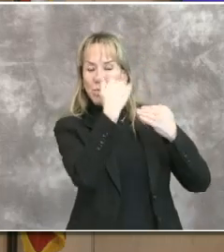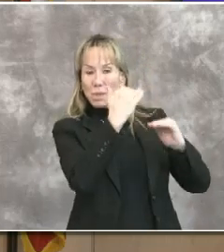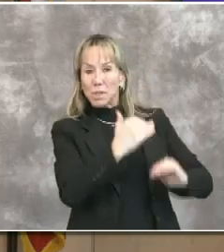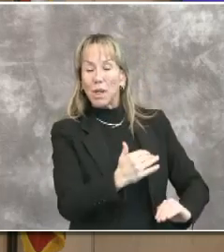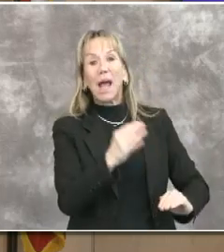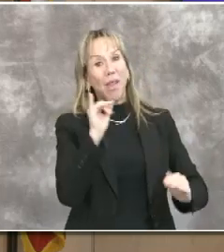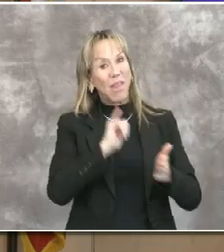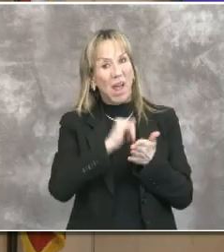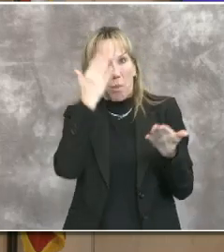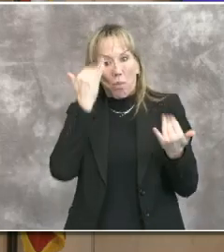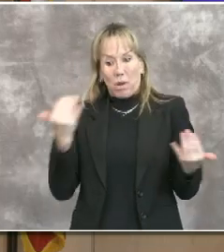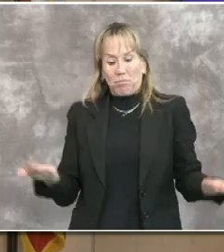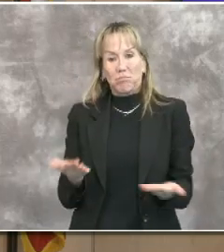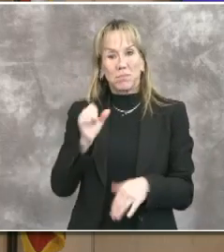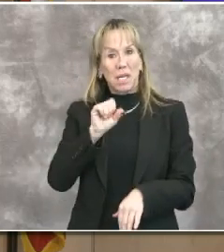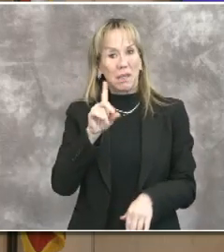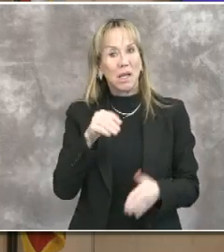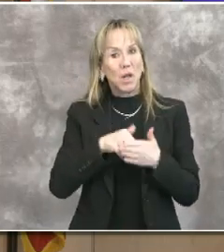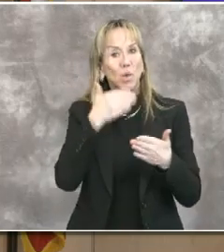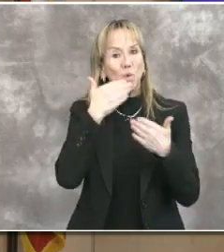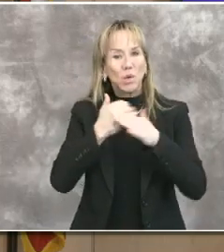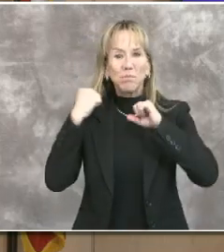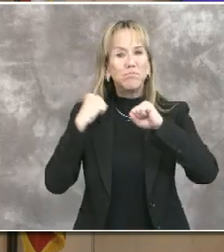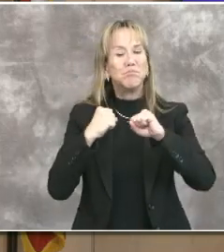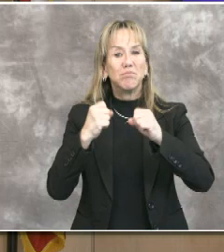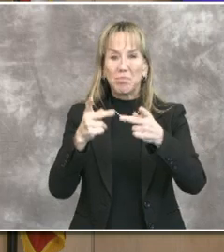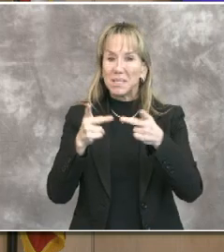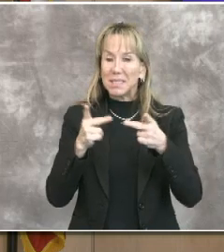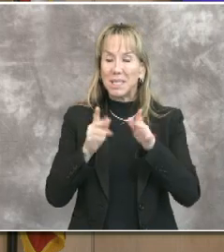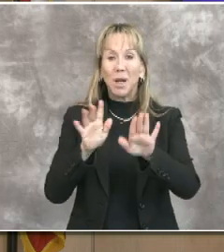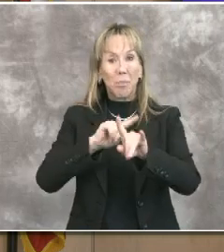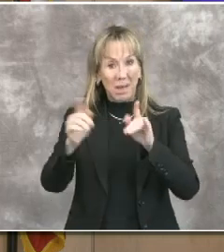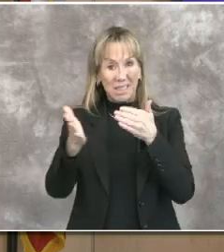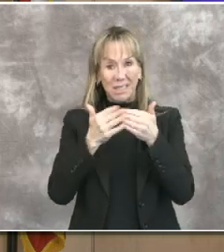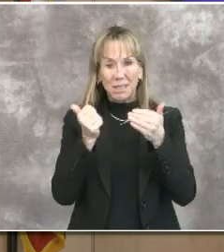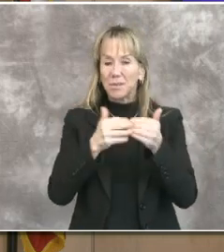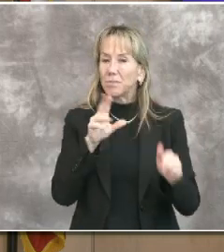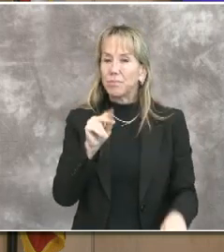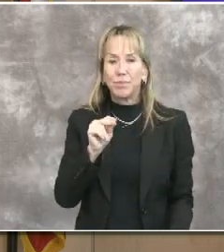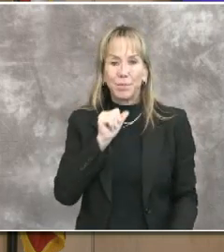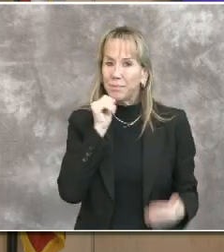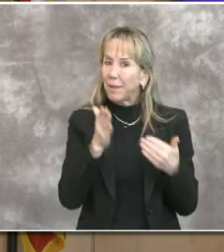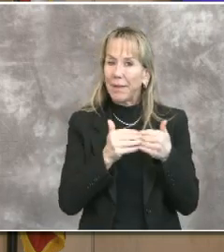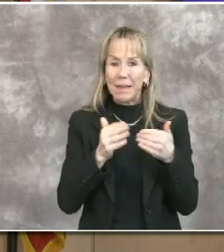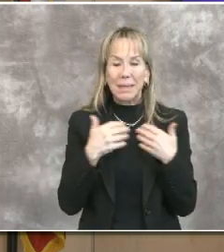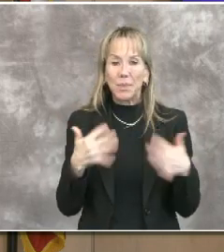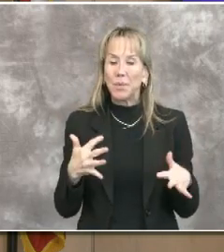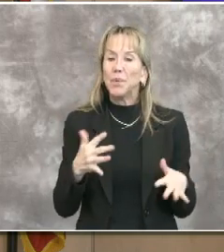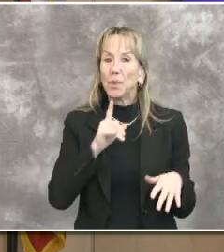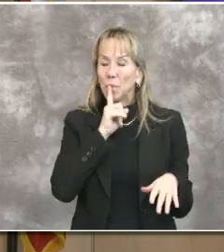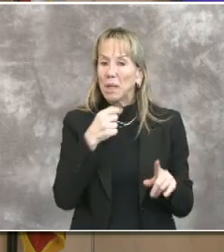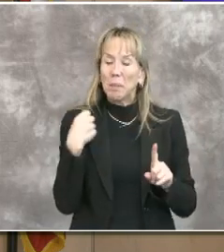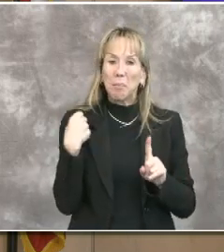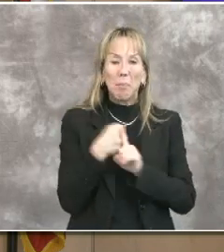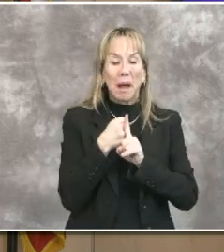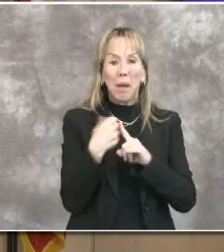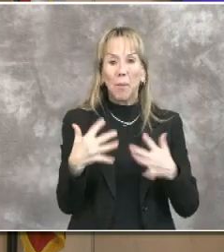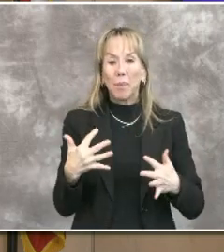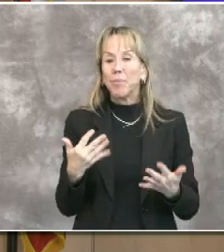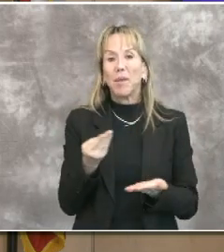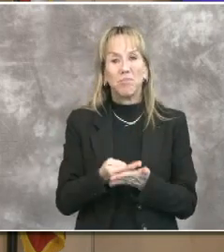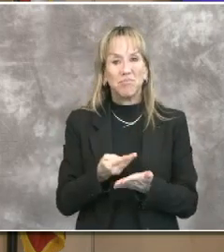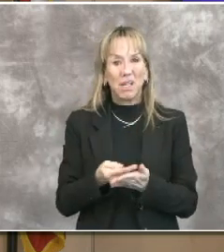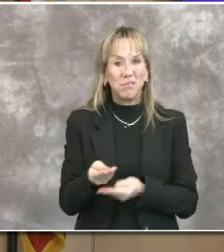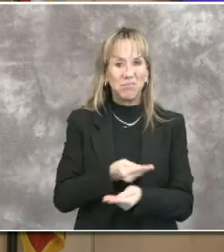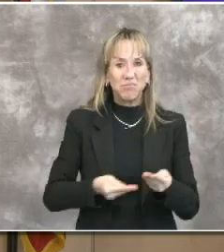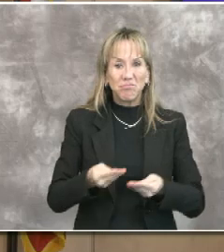County in a strong position. We also know that this has been hard. It has taken a heavy toll on our economy, our employers, our employees,